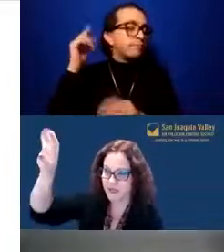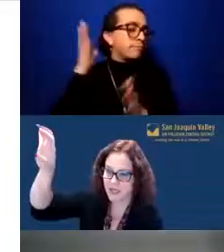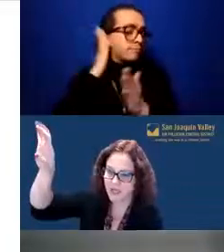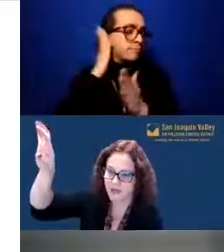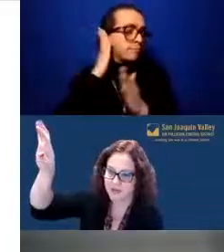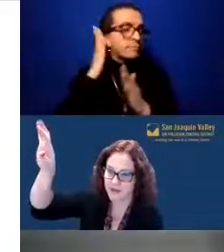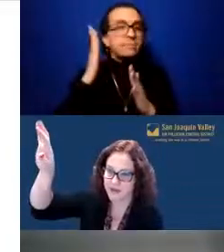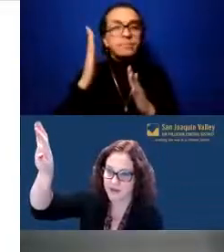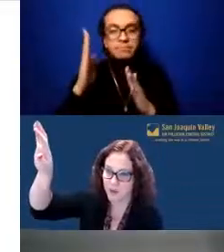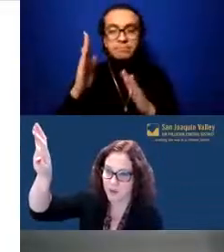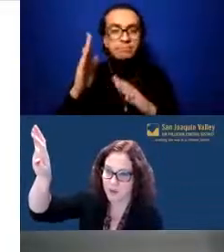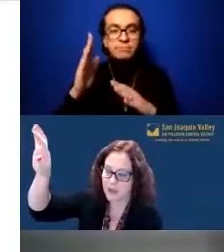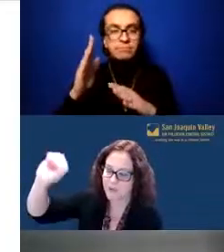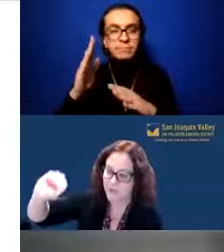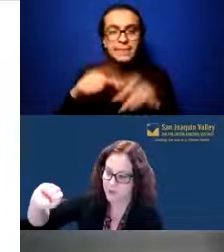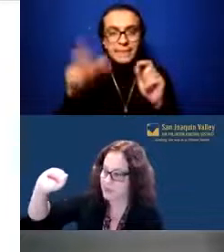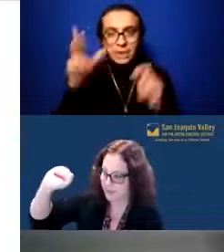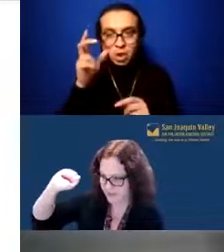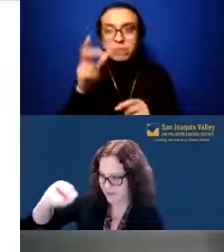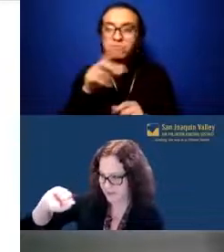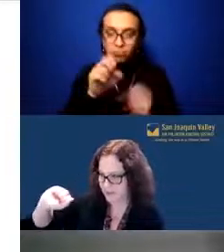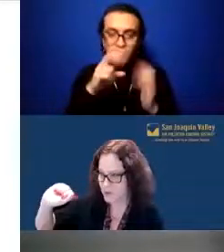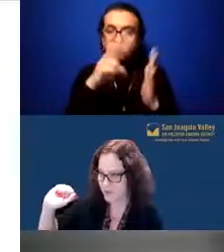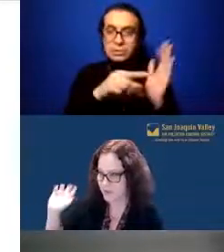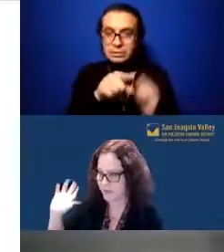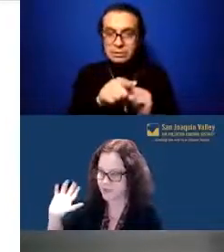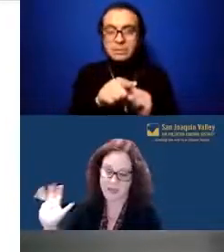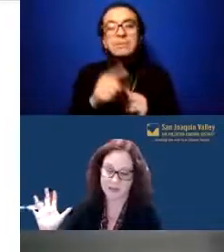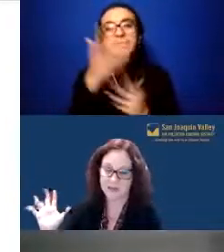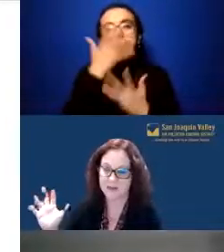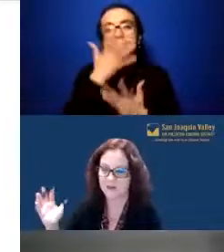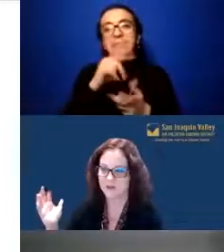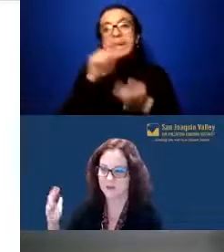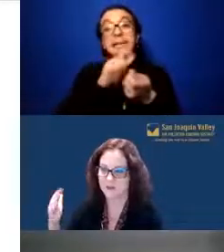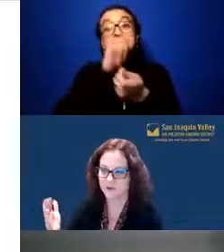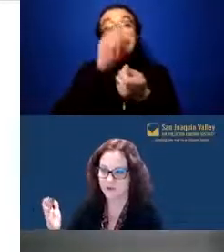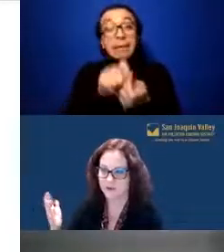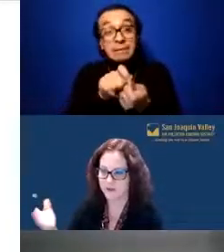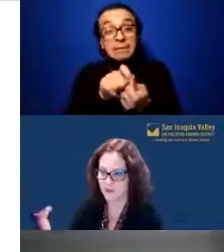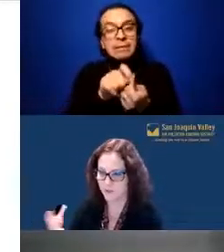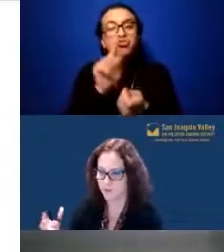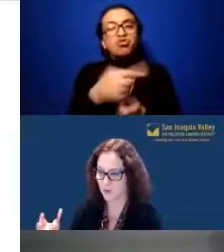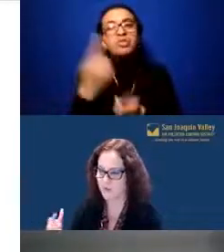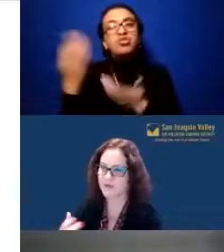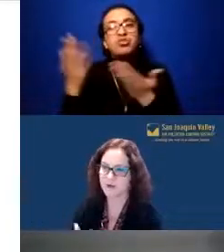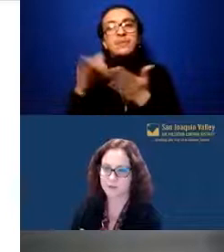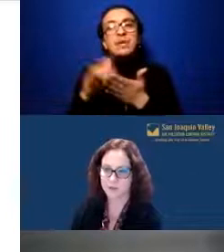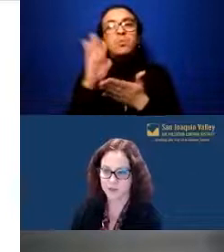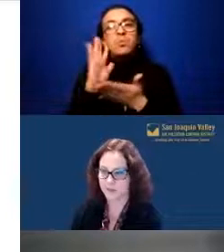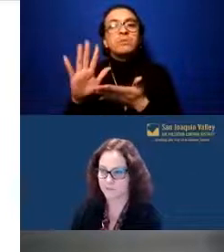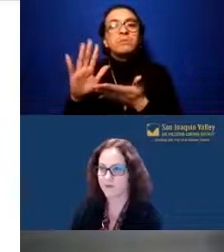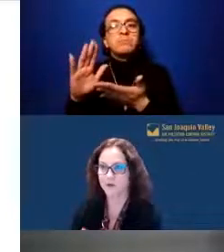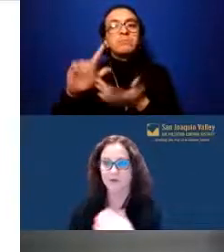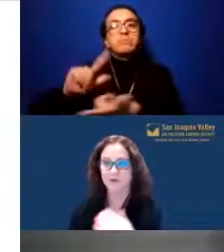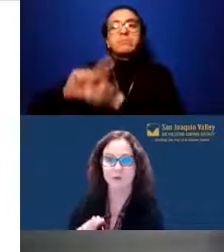on, and it unfortunately doesn't do it exactly. It is just a service that interprets words. And so much